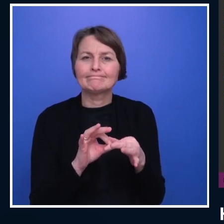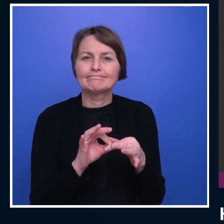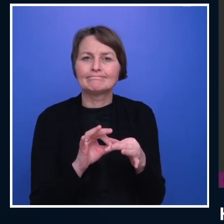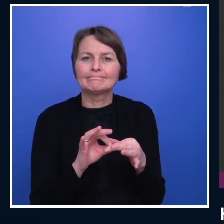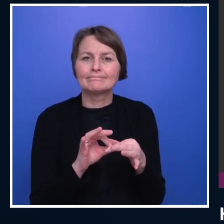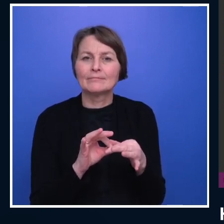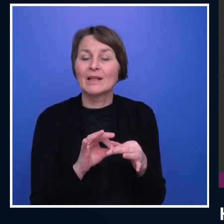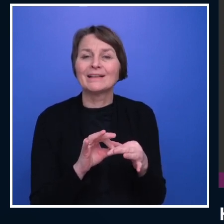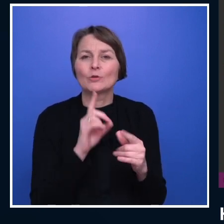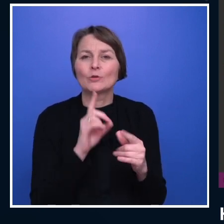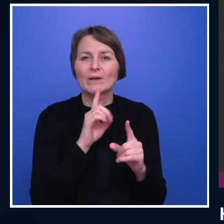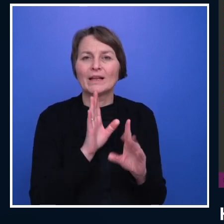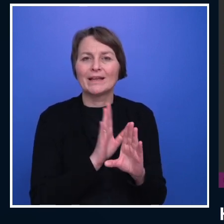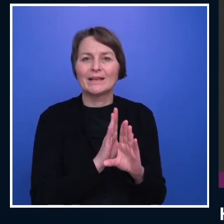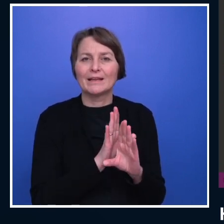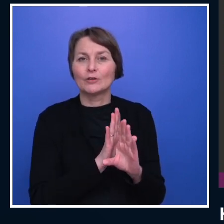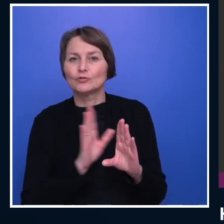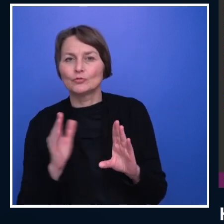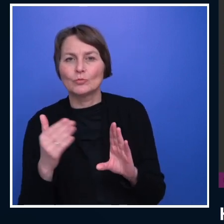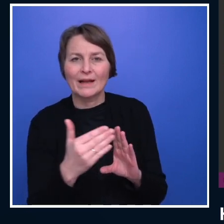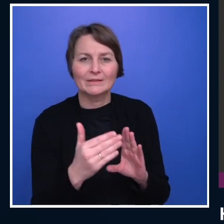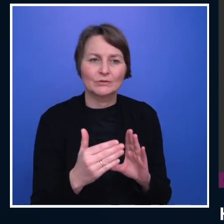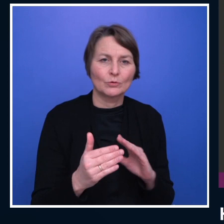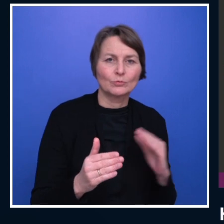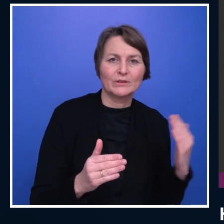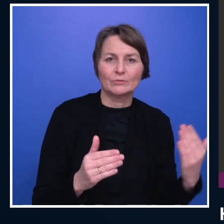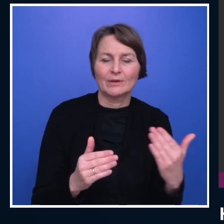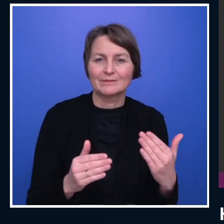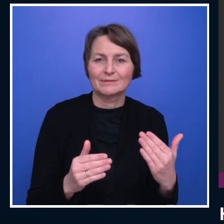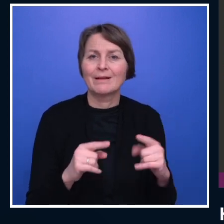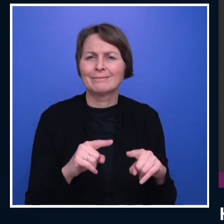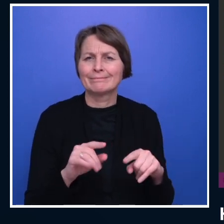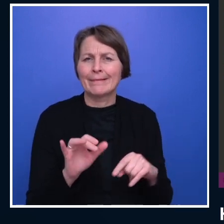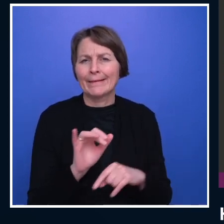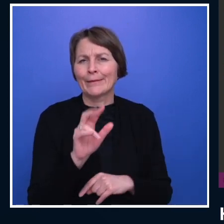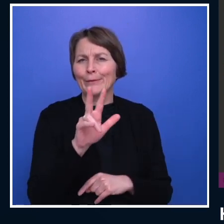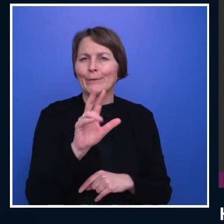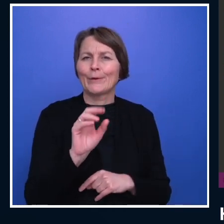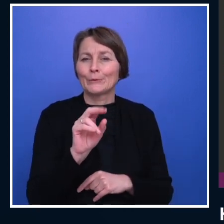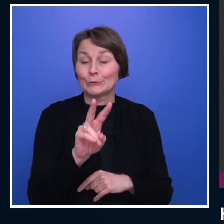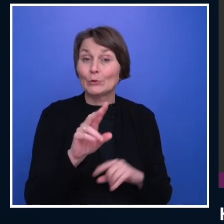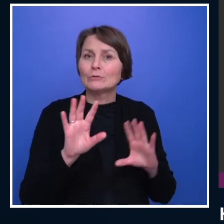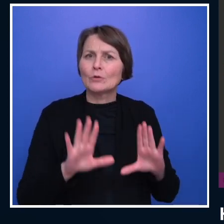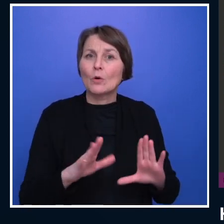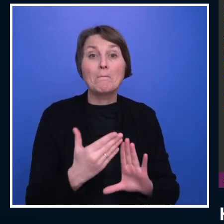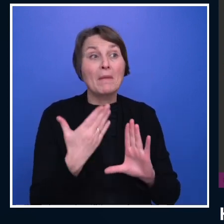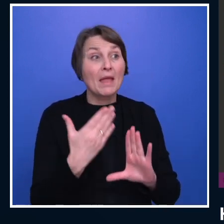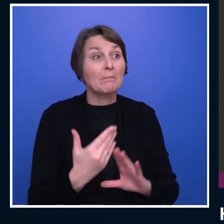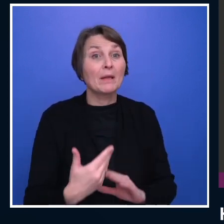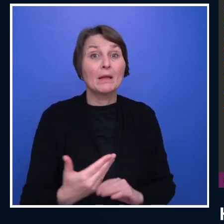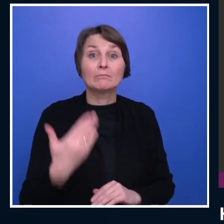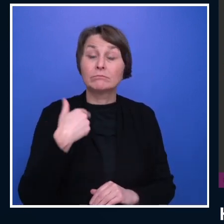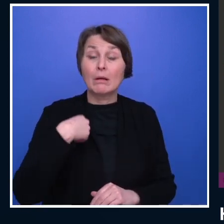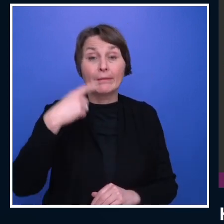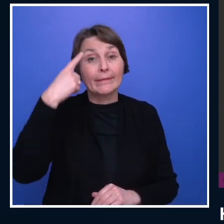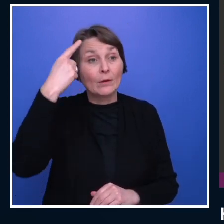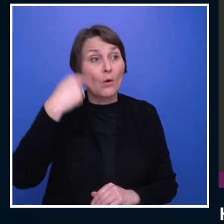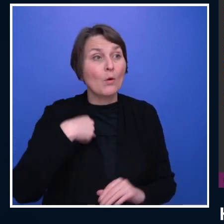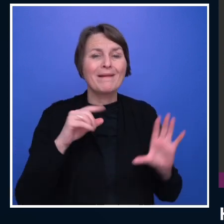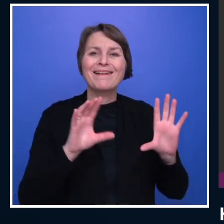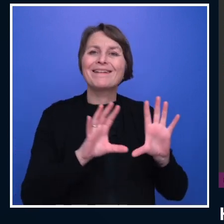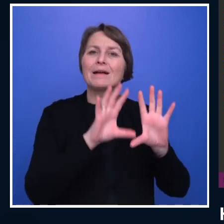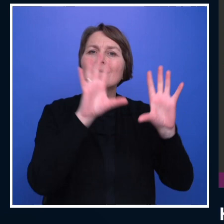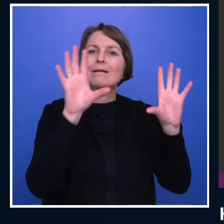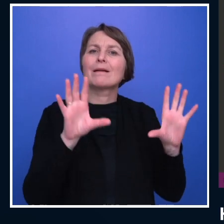back a 302. Additionally, I could have used Cloudflare. I could have used an alternative